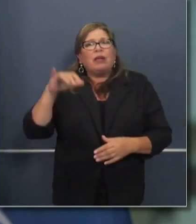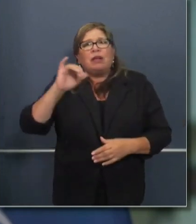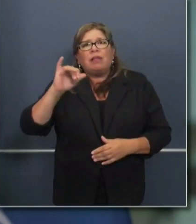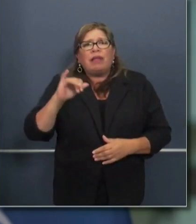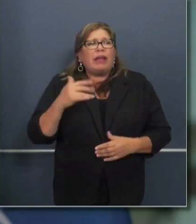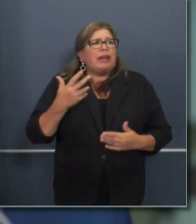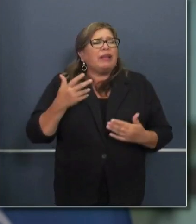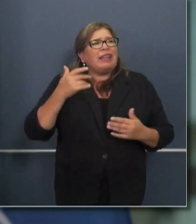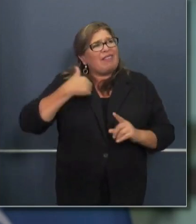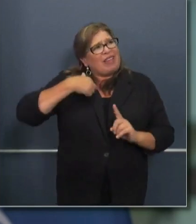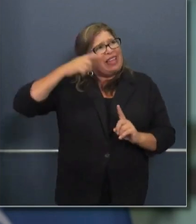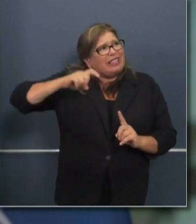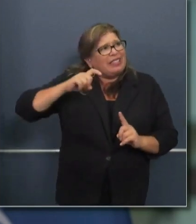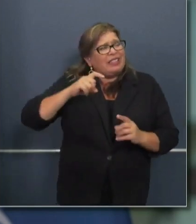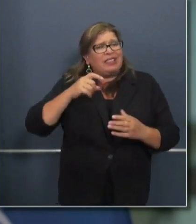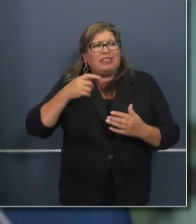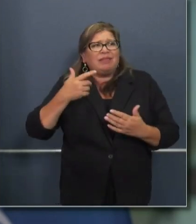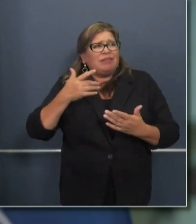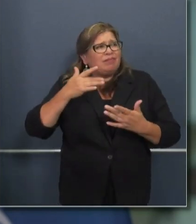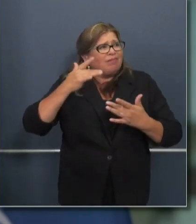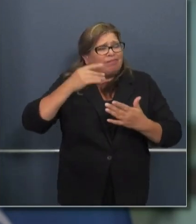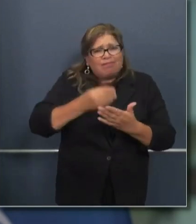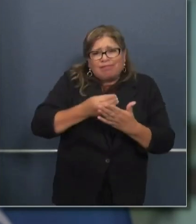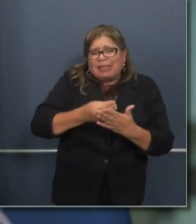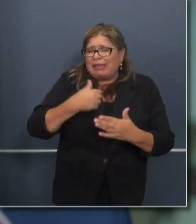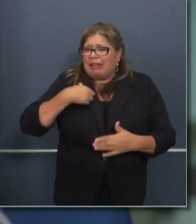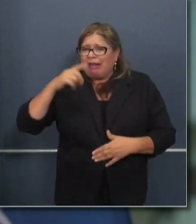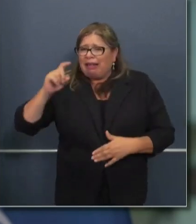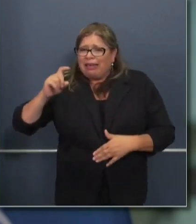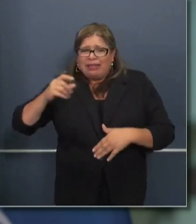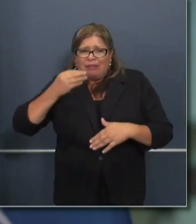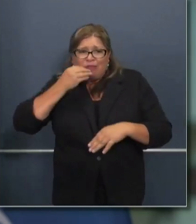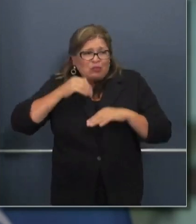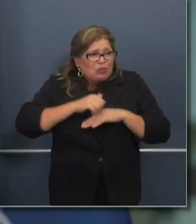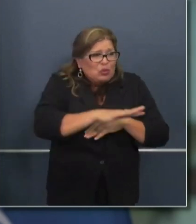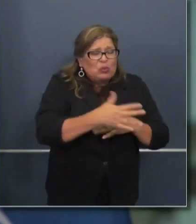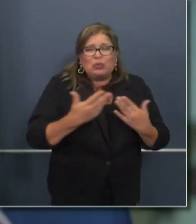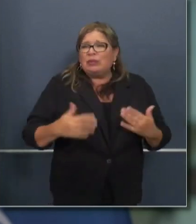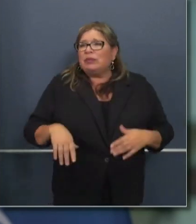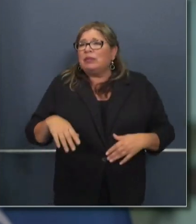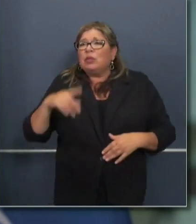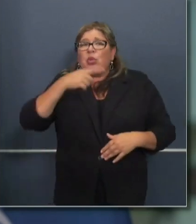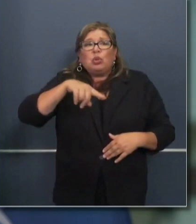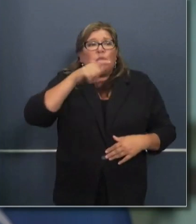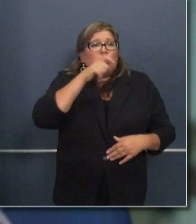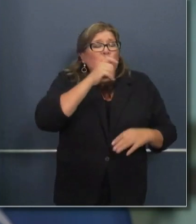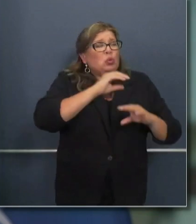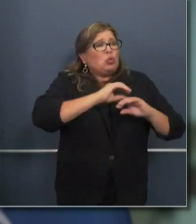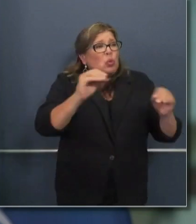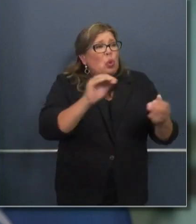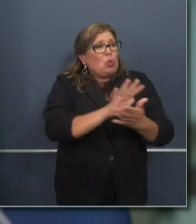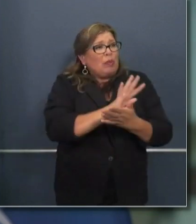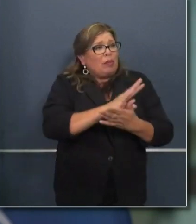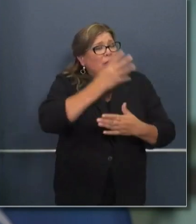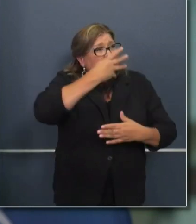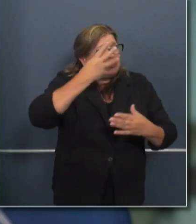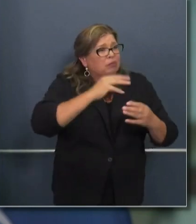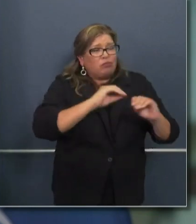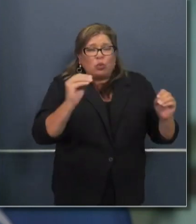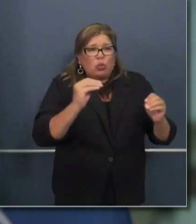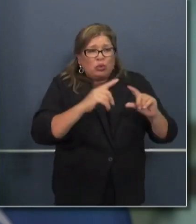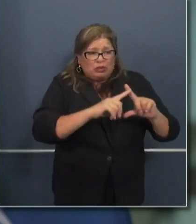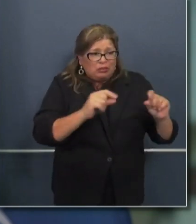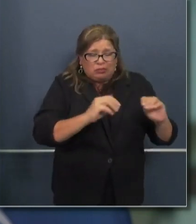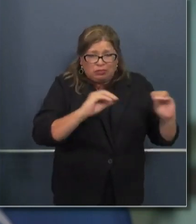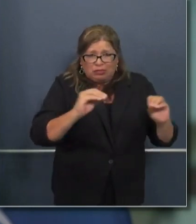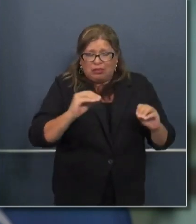Great Plates Delivered, which is described, disaster relief assistance for immigrants, Project Room Key. Many of these programs are first in the